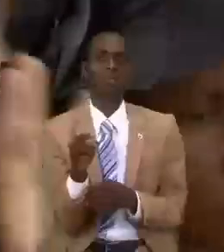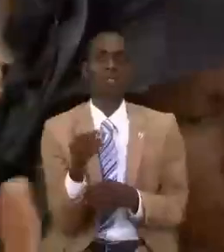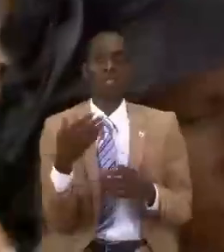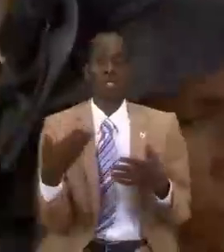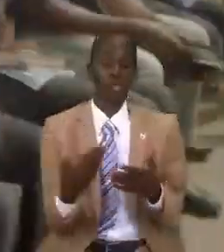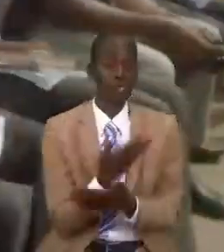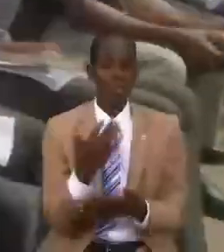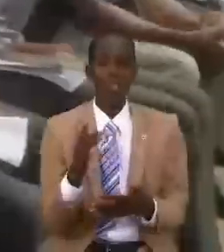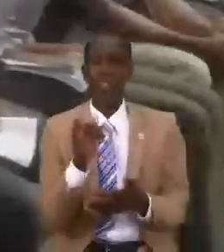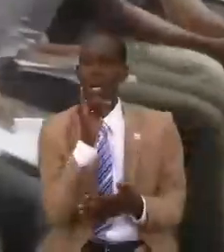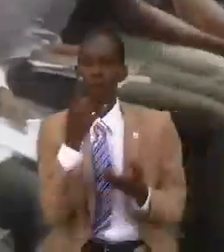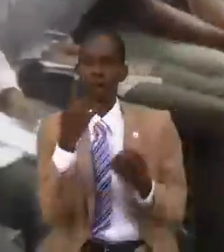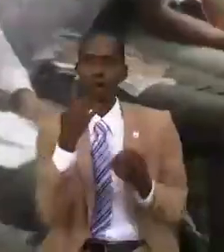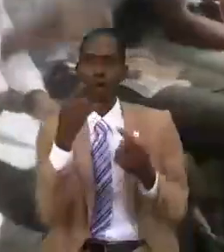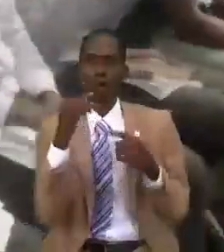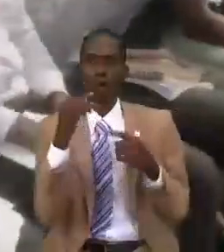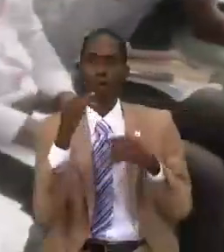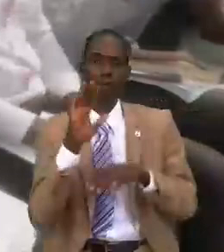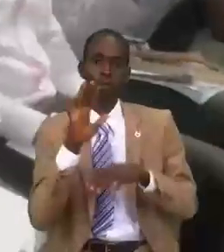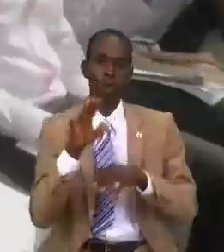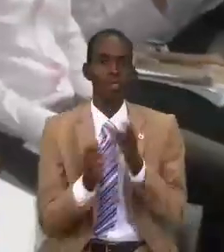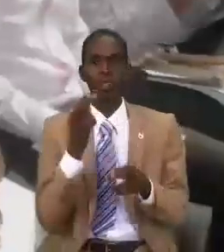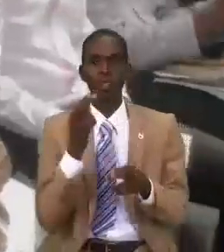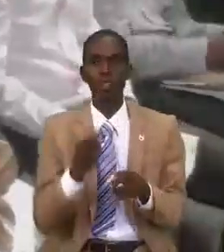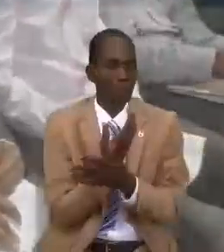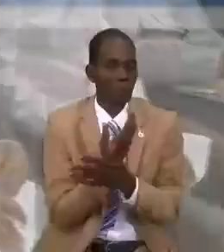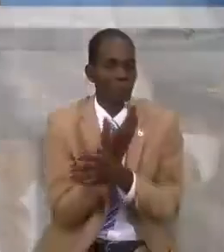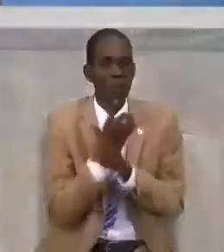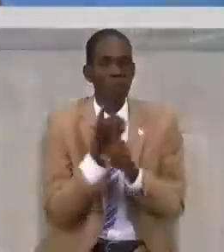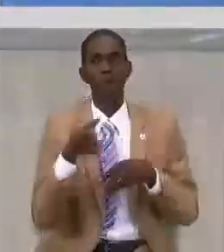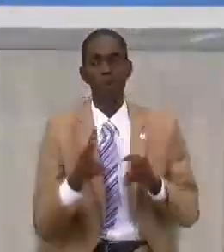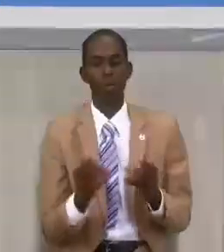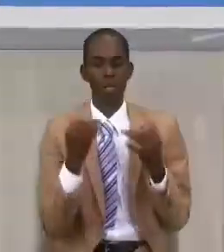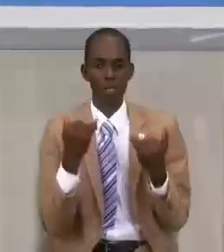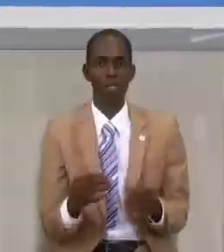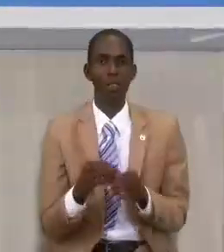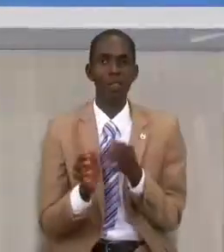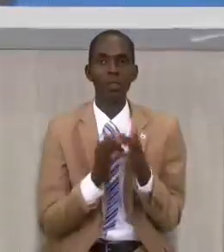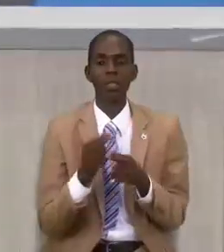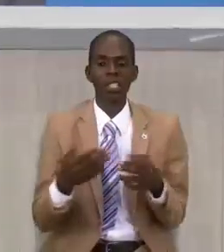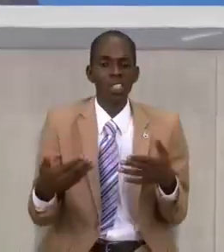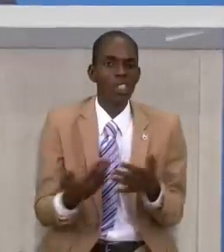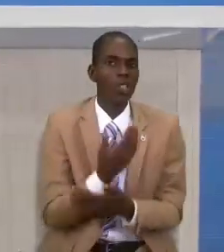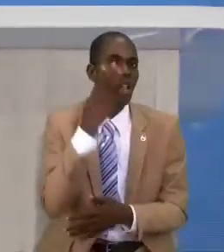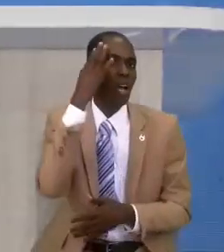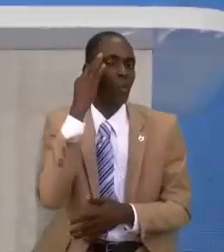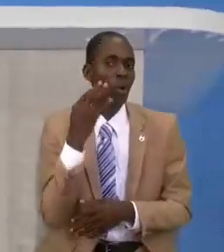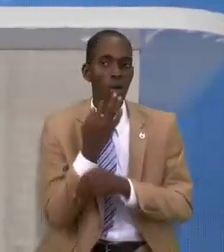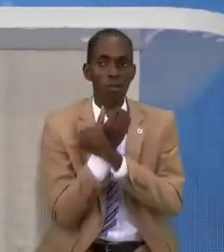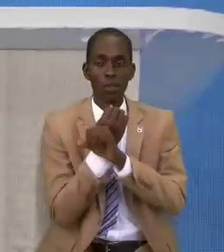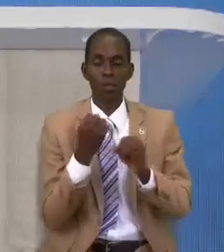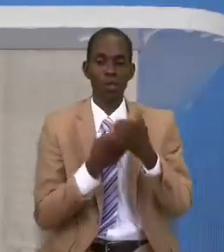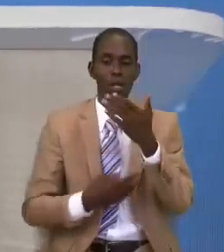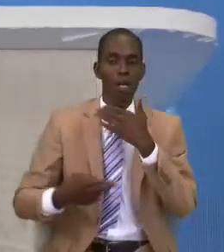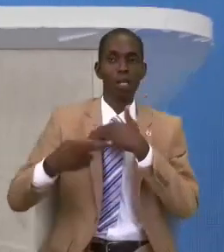coming to your life today. A new experience of salvation, restoration, and total deliverance coming upon